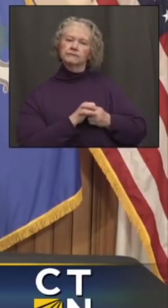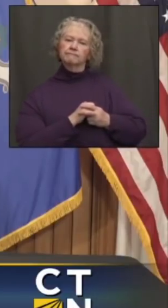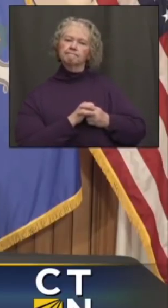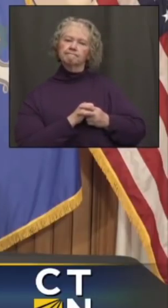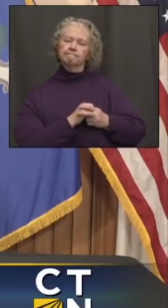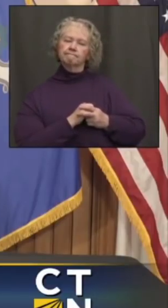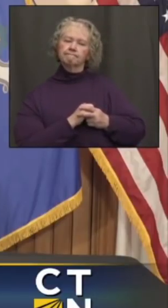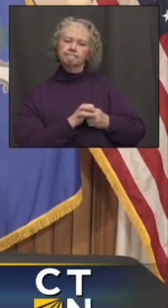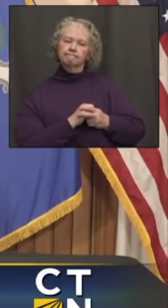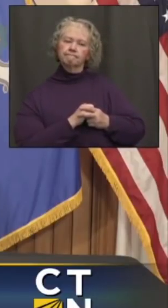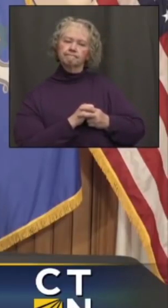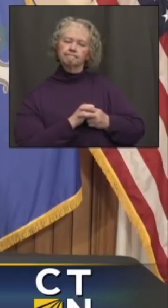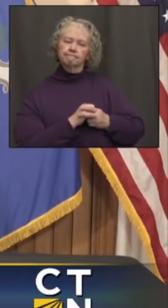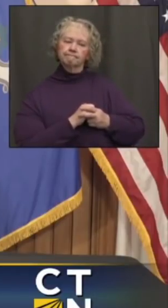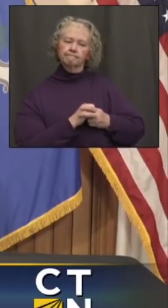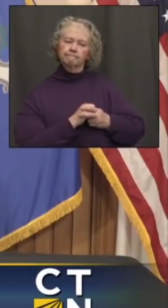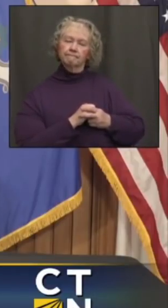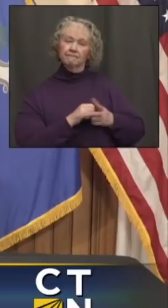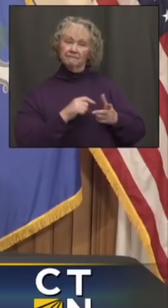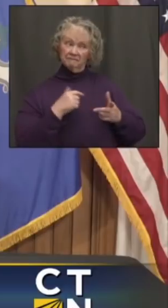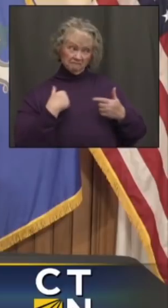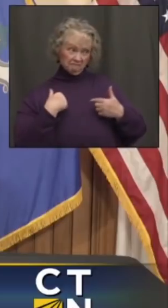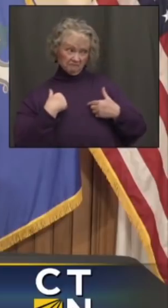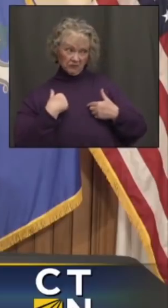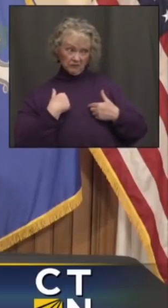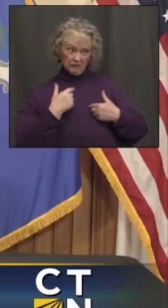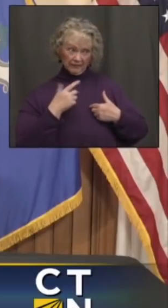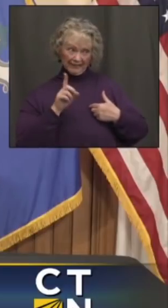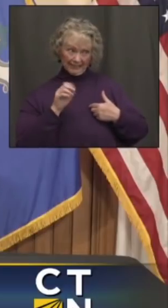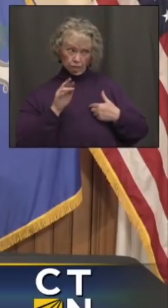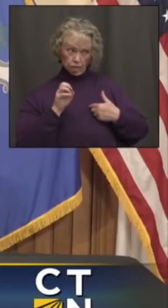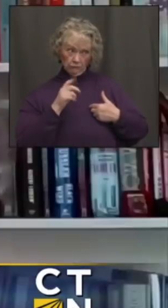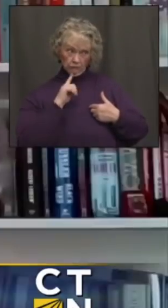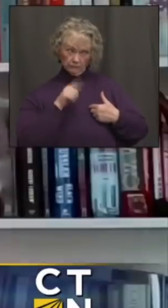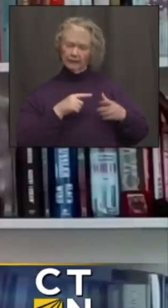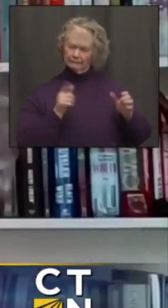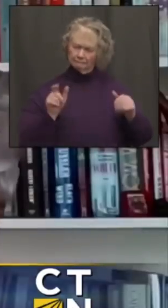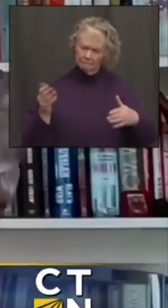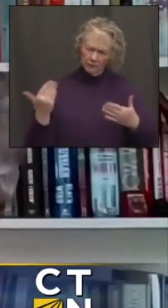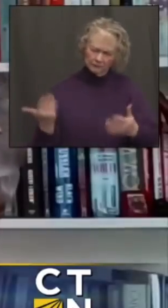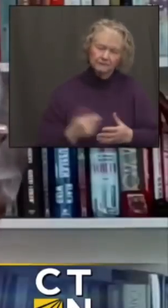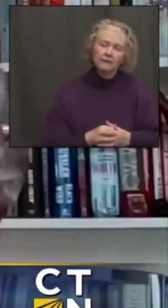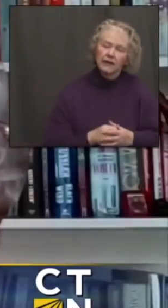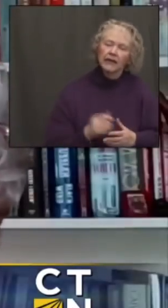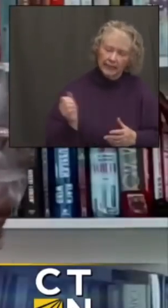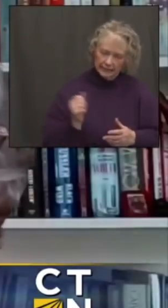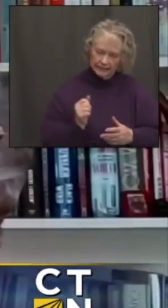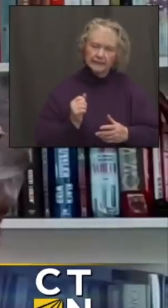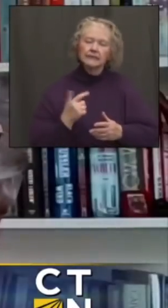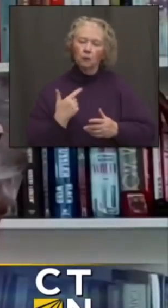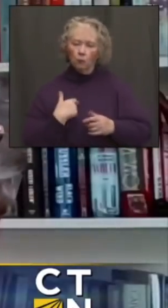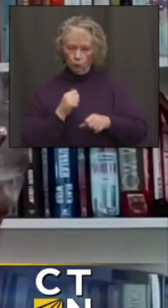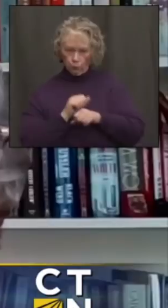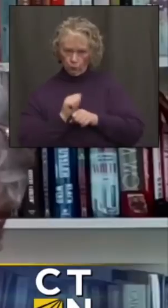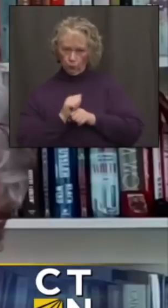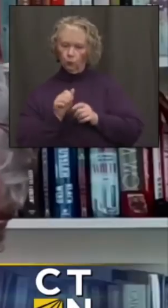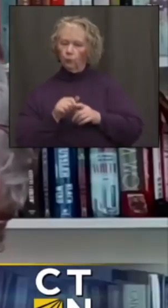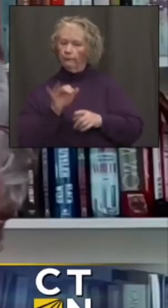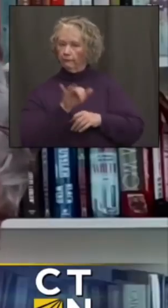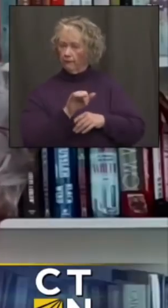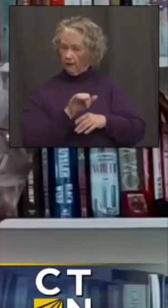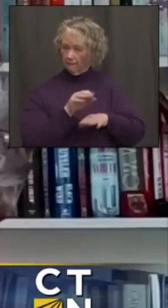of health conditions that would qualify someone for a vaccination, a spot in the vaccination line?